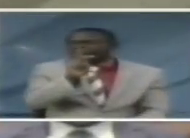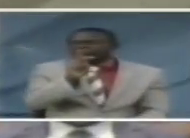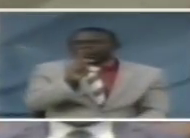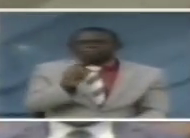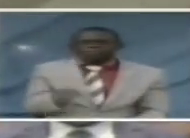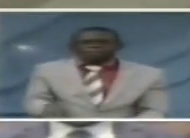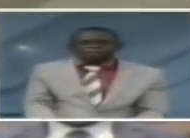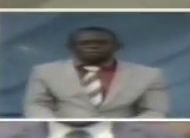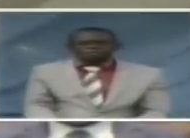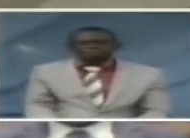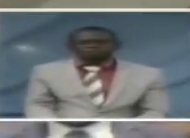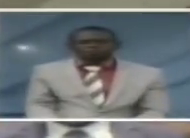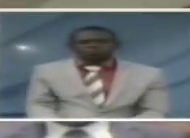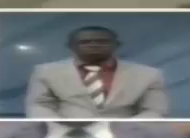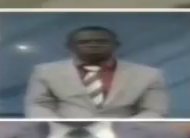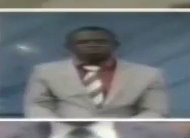kwacha